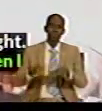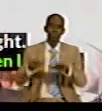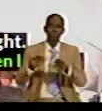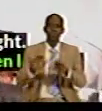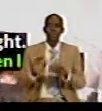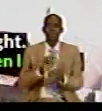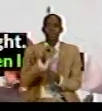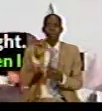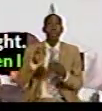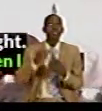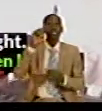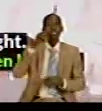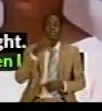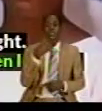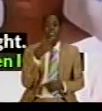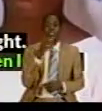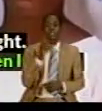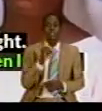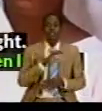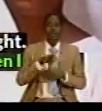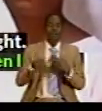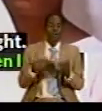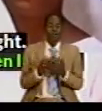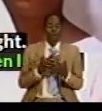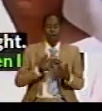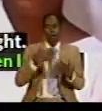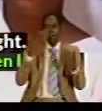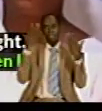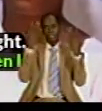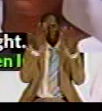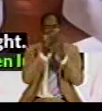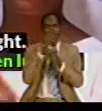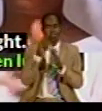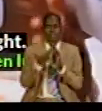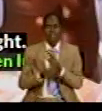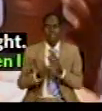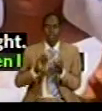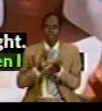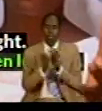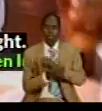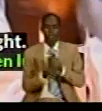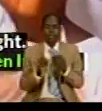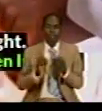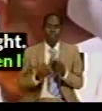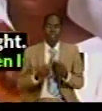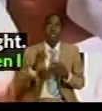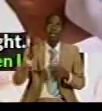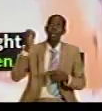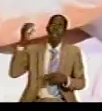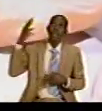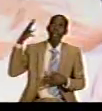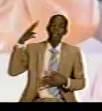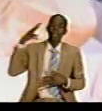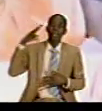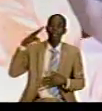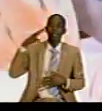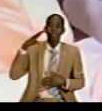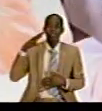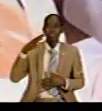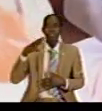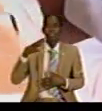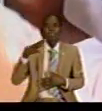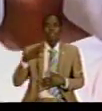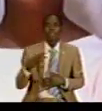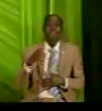rages. When he speaks, all my darkness turns to light.